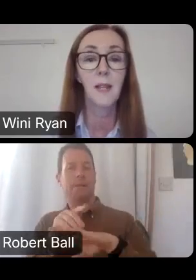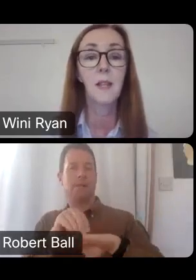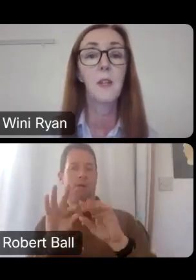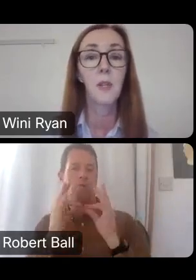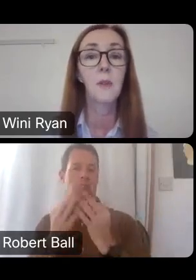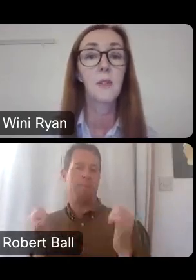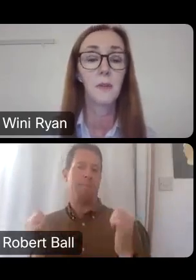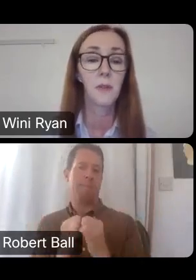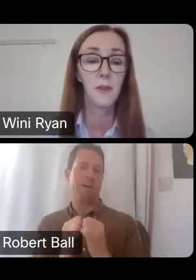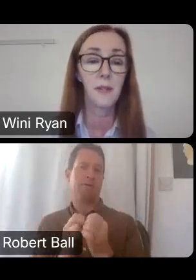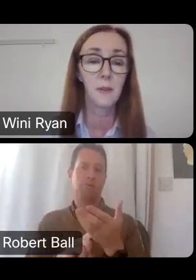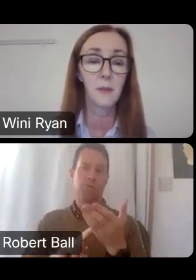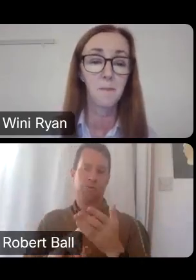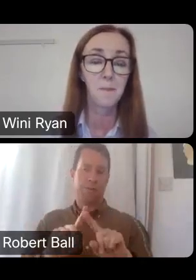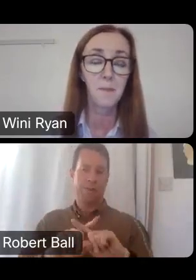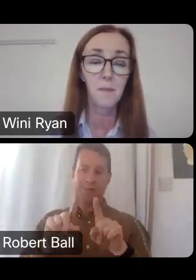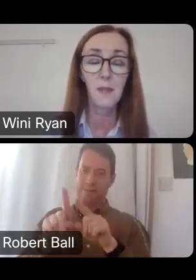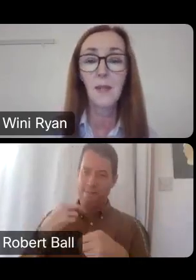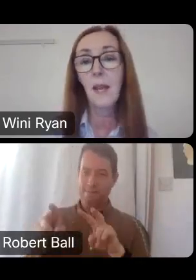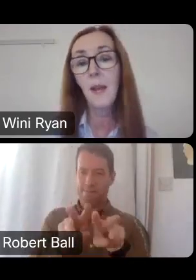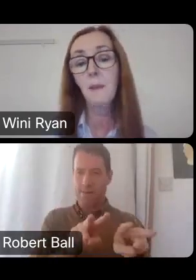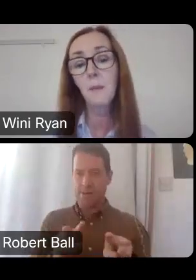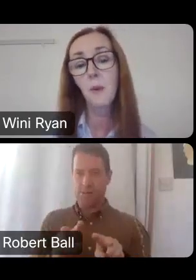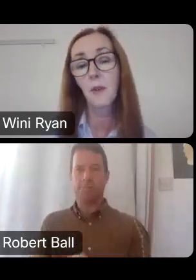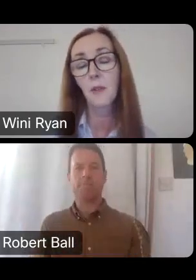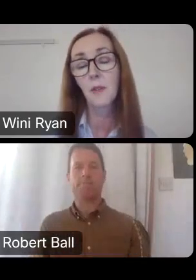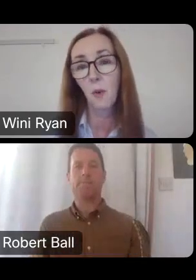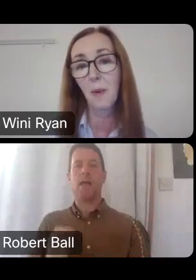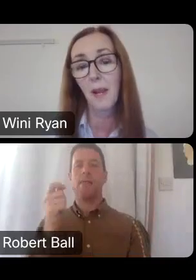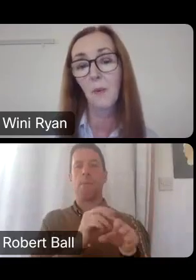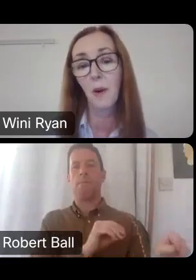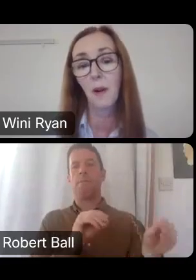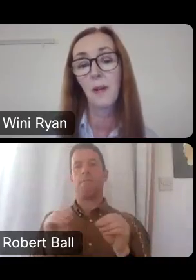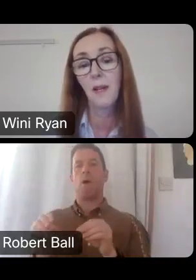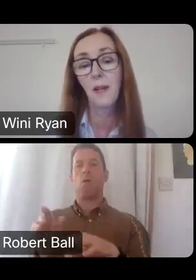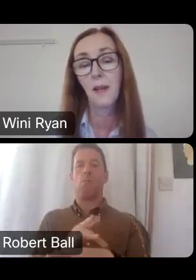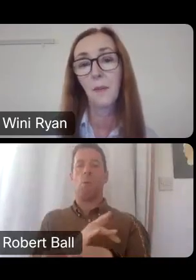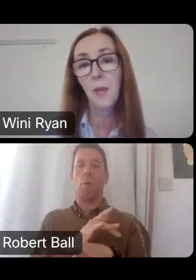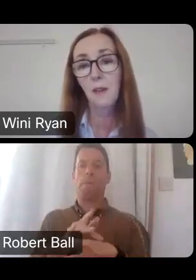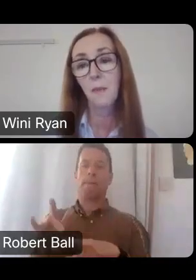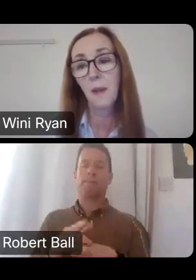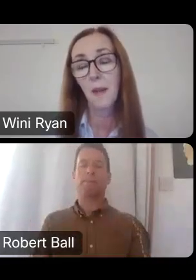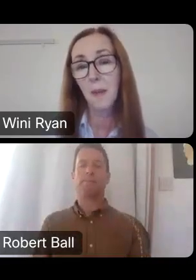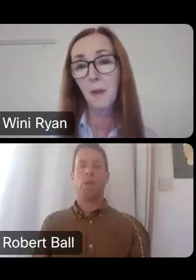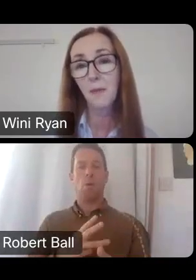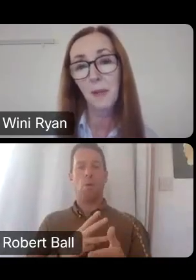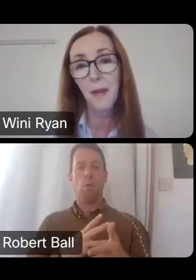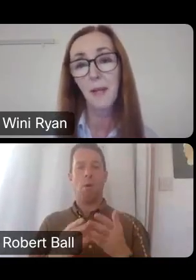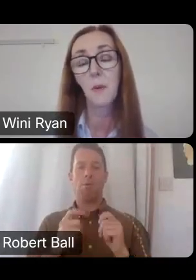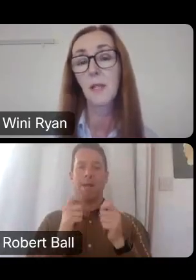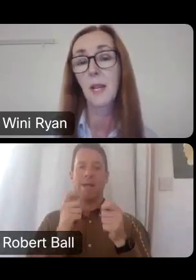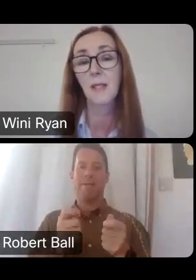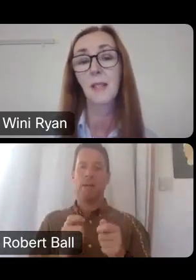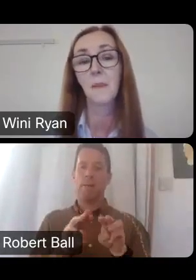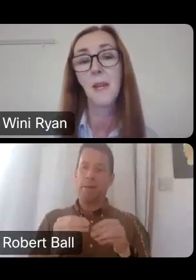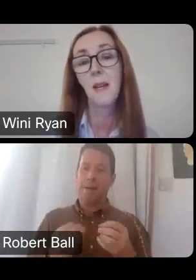meeting, you use different videos. And then we move on to the role play, where we give people feedback,